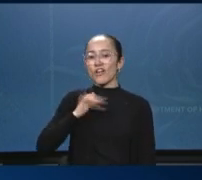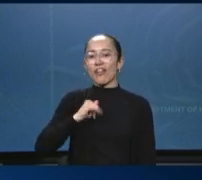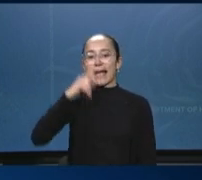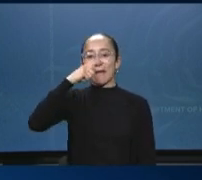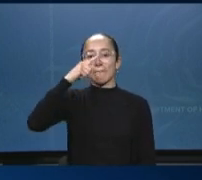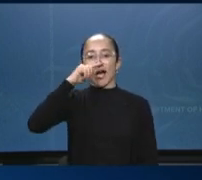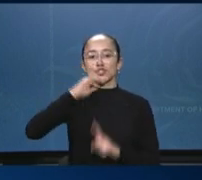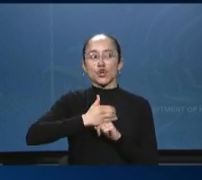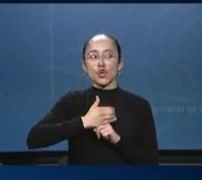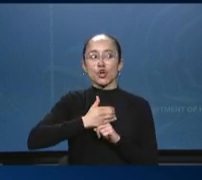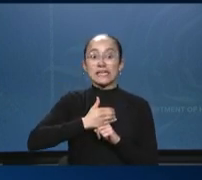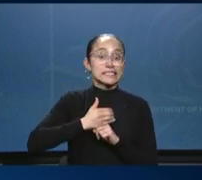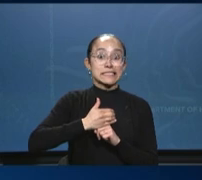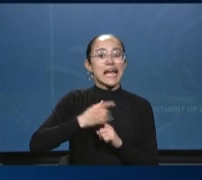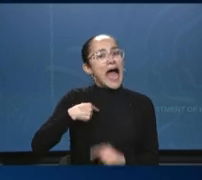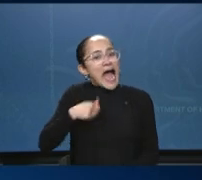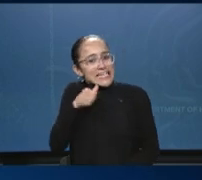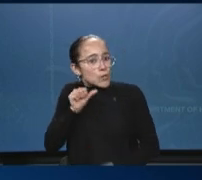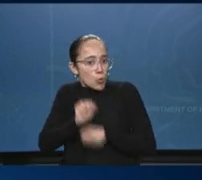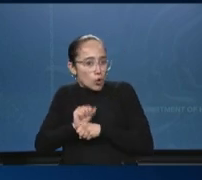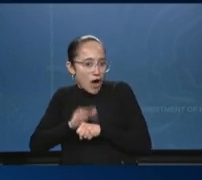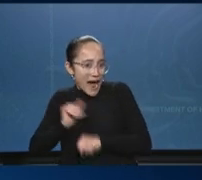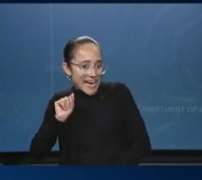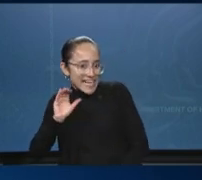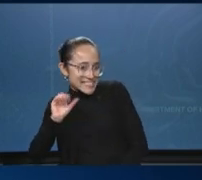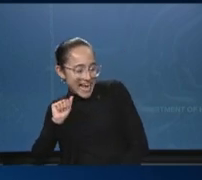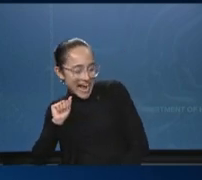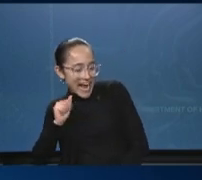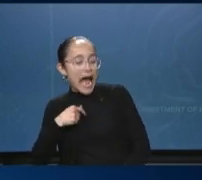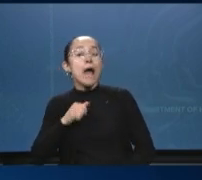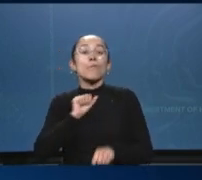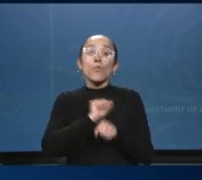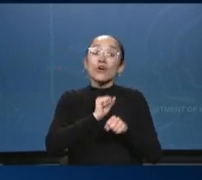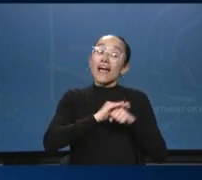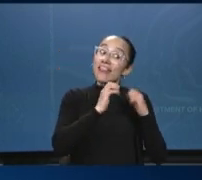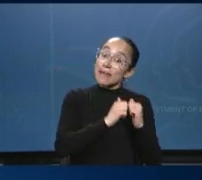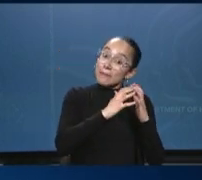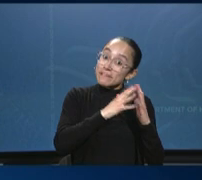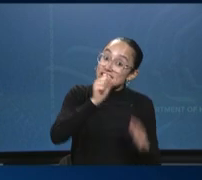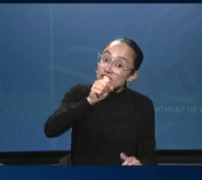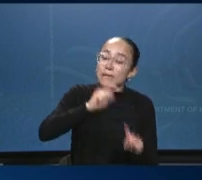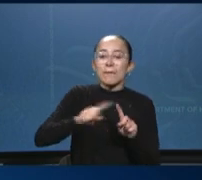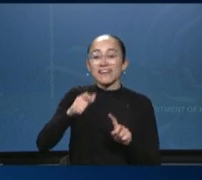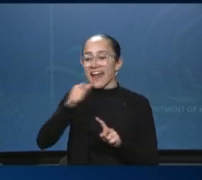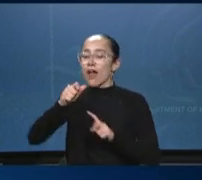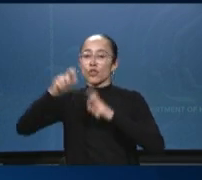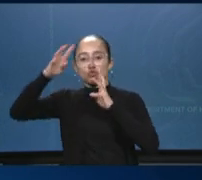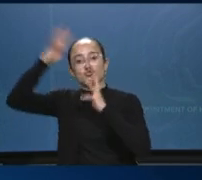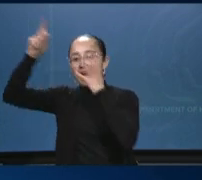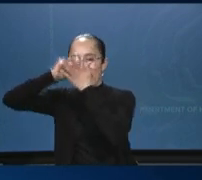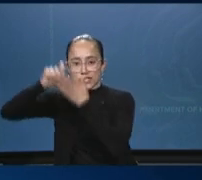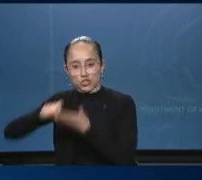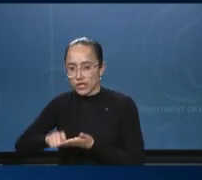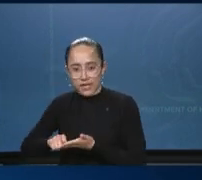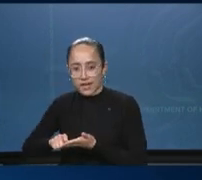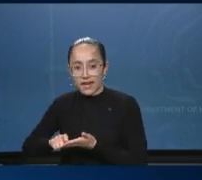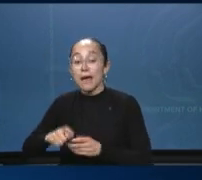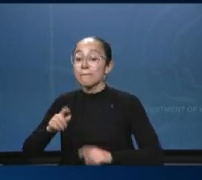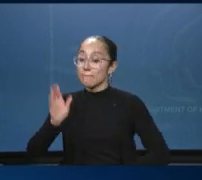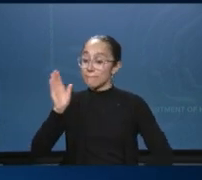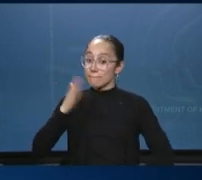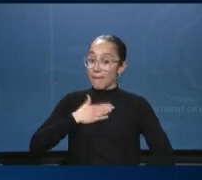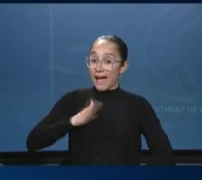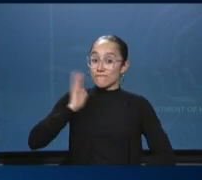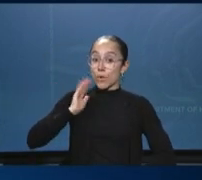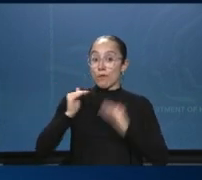here because I didn't technically work on the ACA. I'm working on the implementation of it, but not the creation of it. But my former colleague,